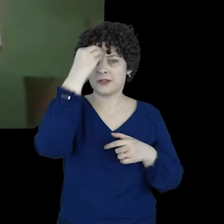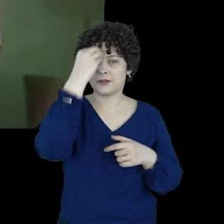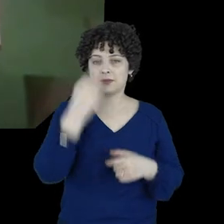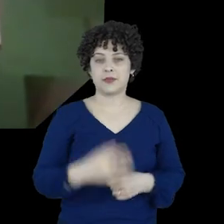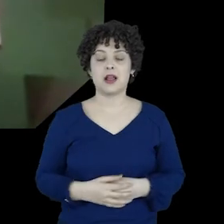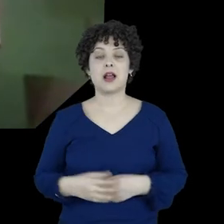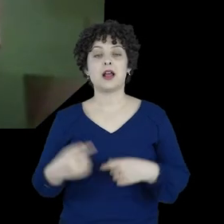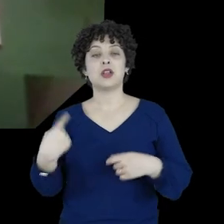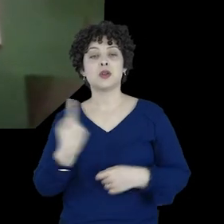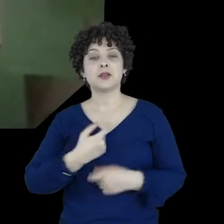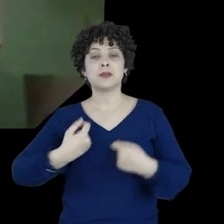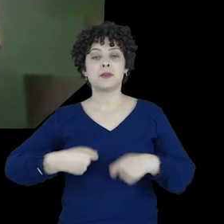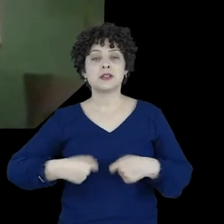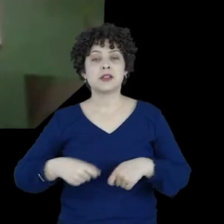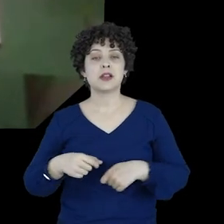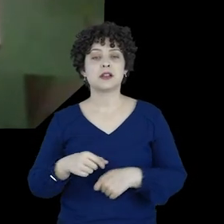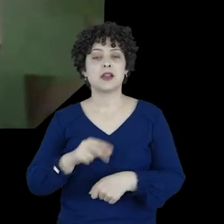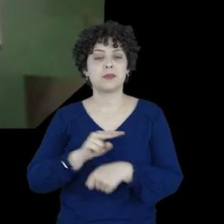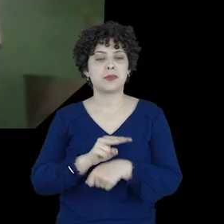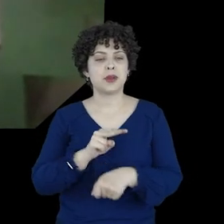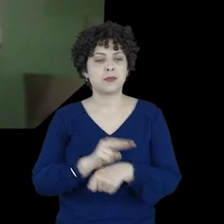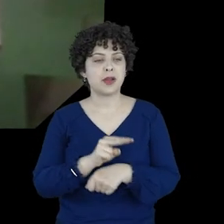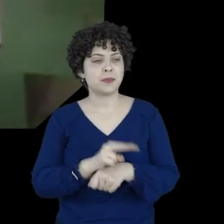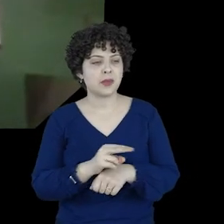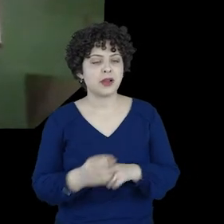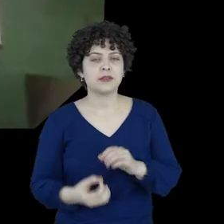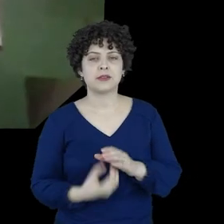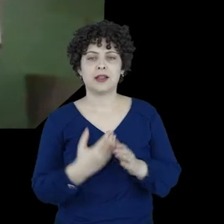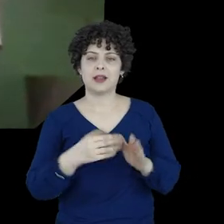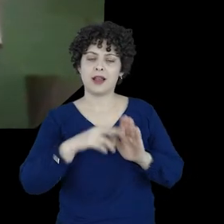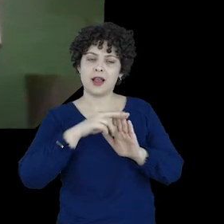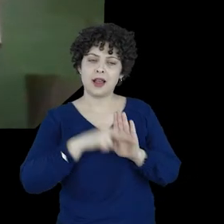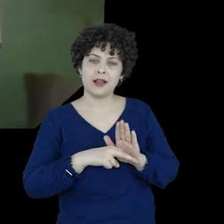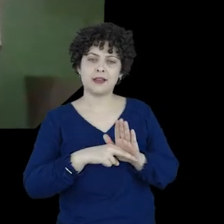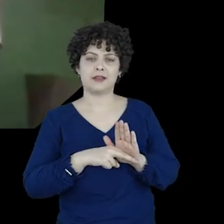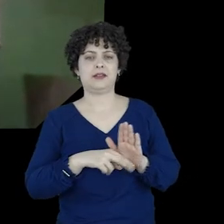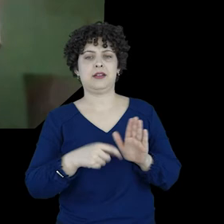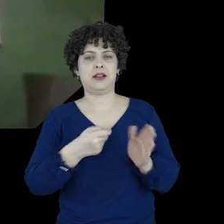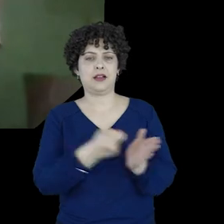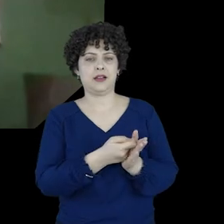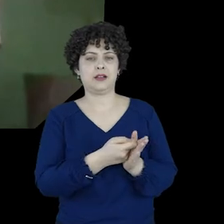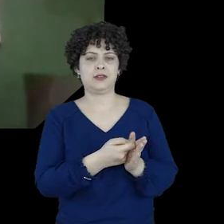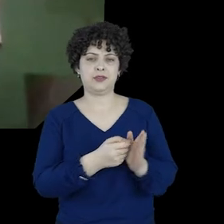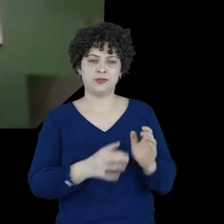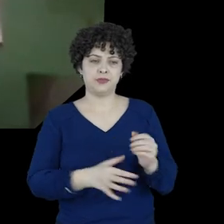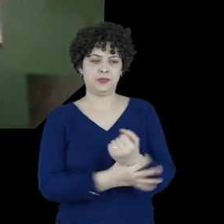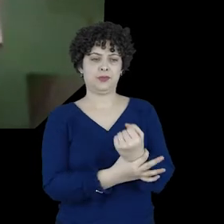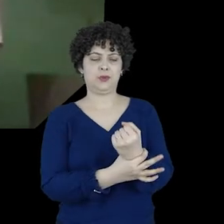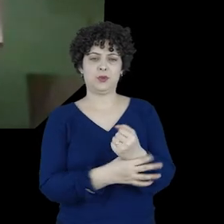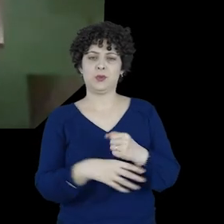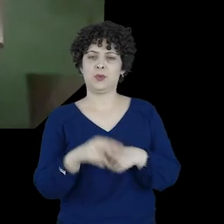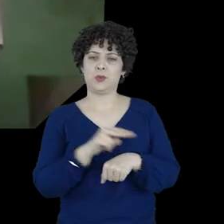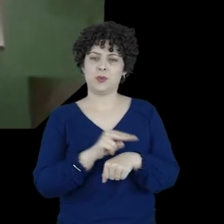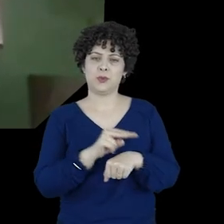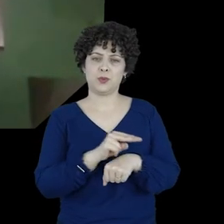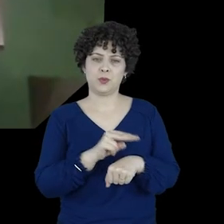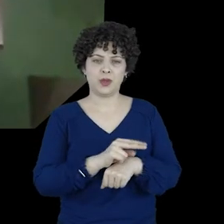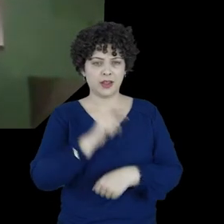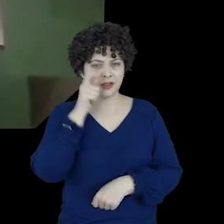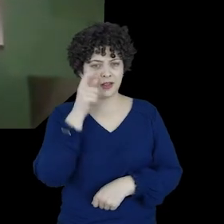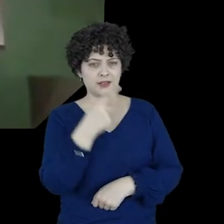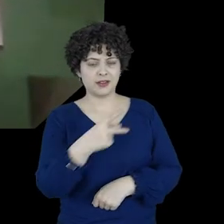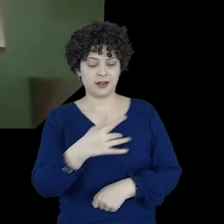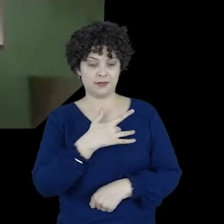from, then it calls for us to put proactive measures in place to ensure that we are safeguarding